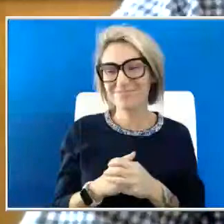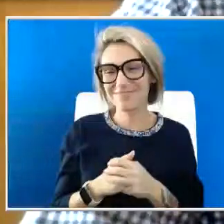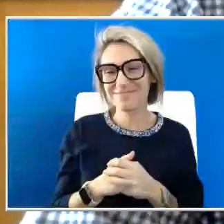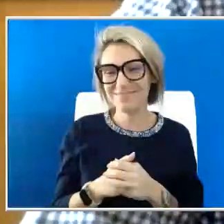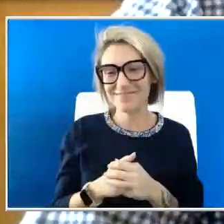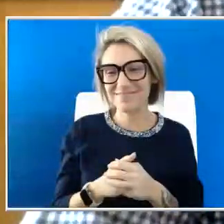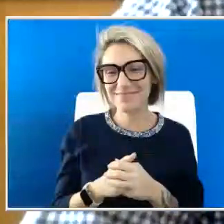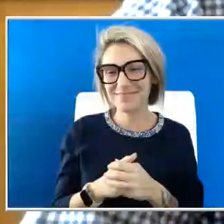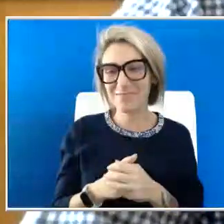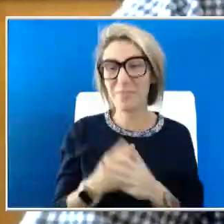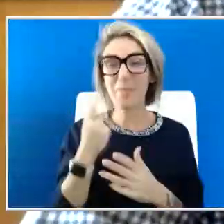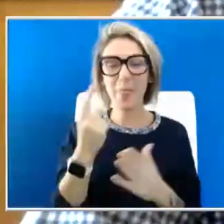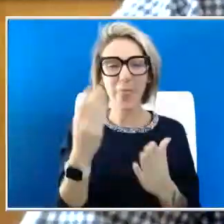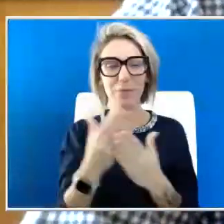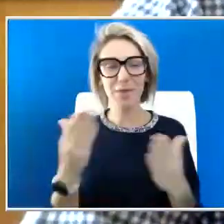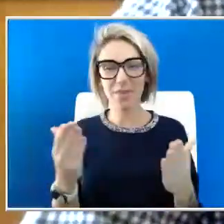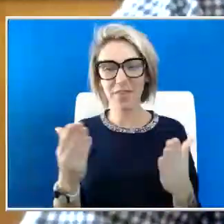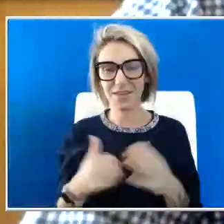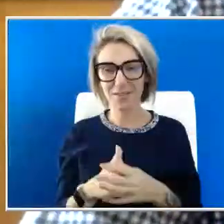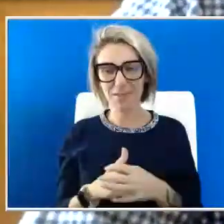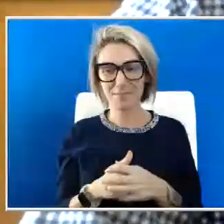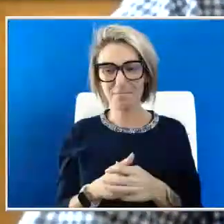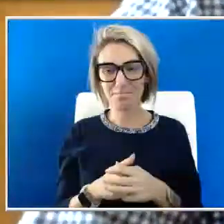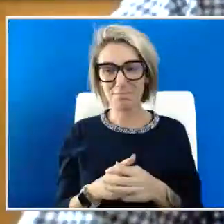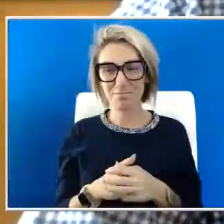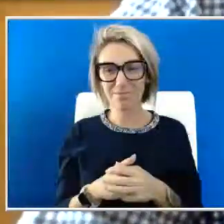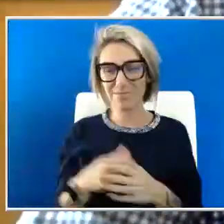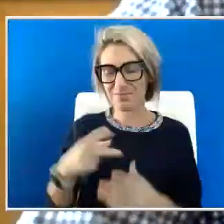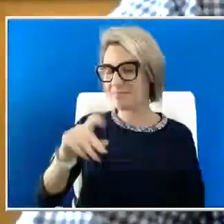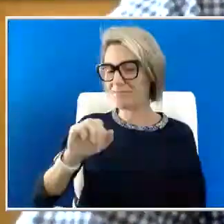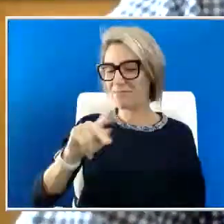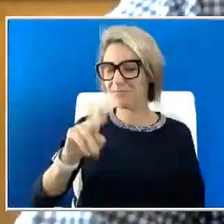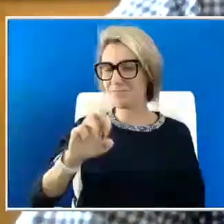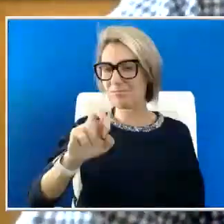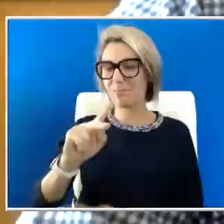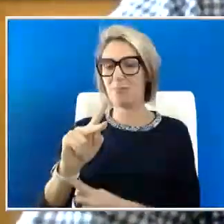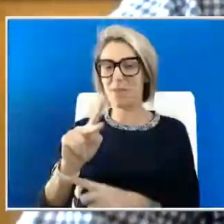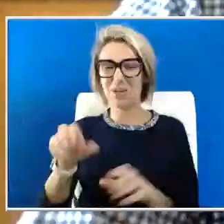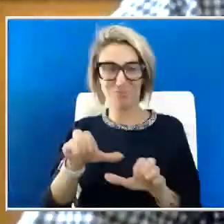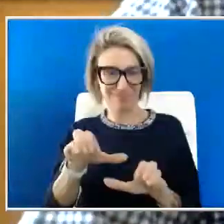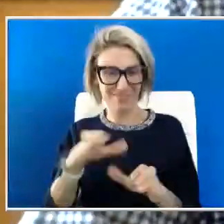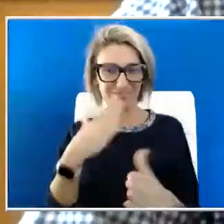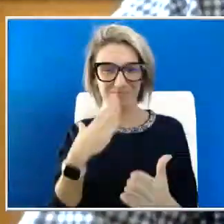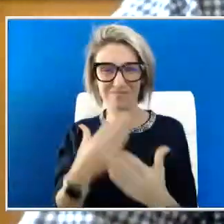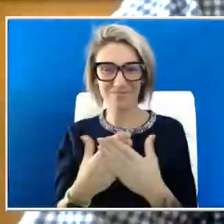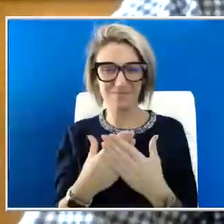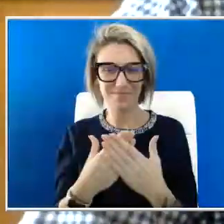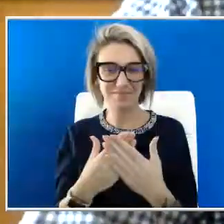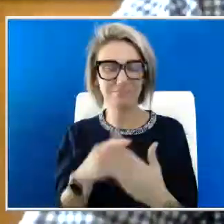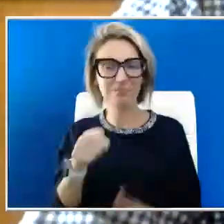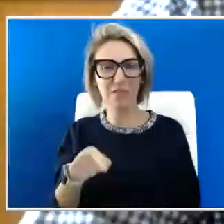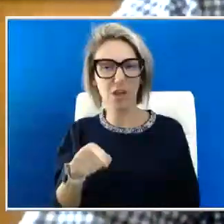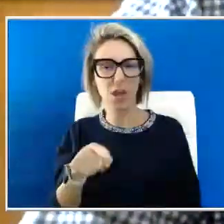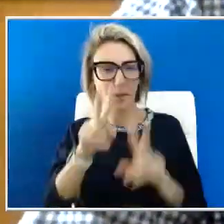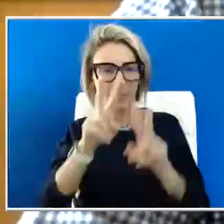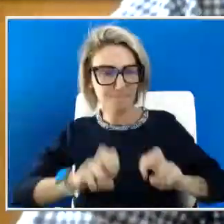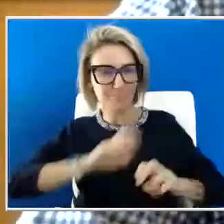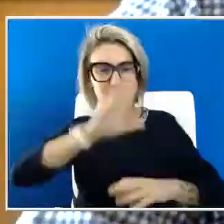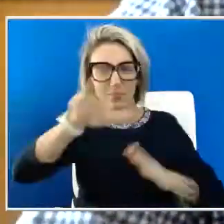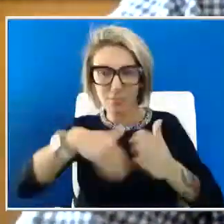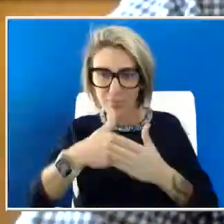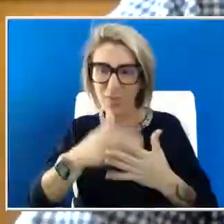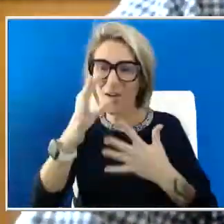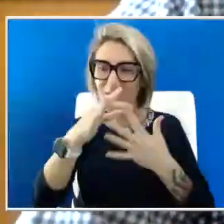One thing that Patrick did really well was he looked at all the